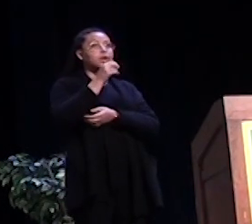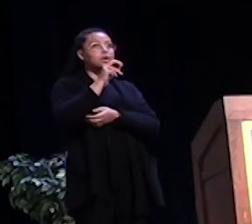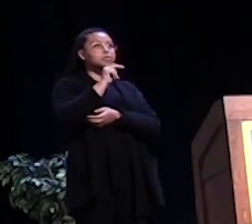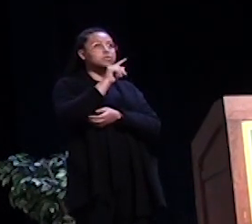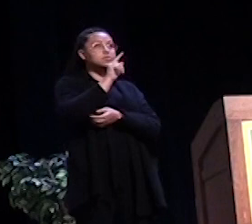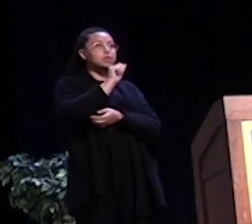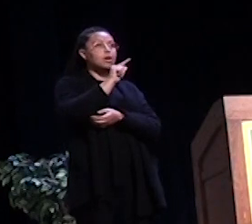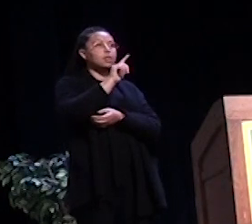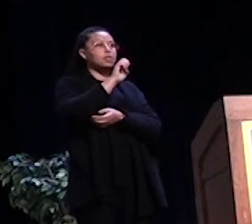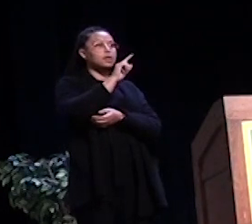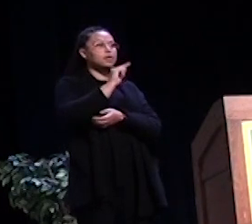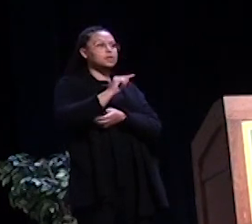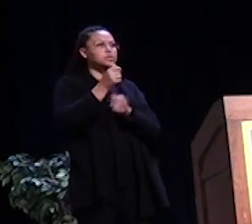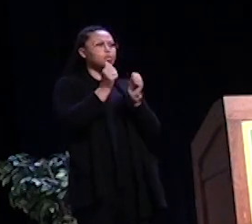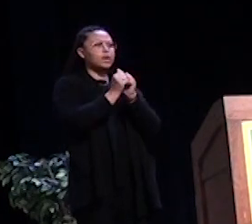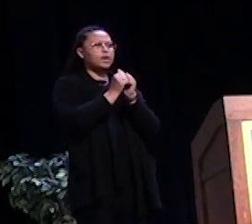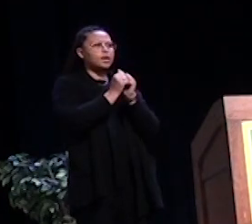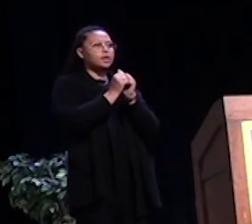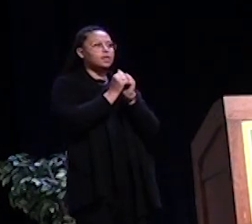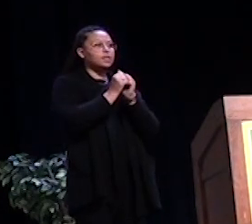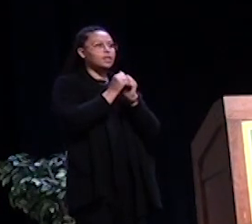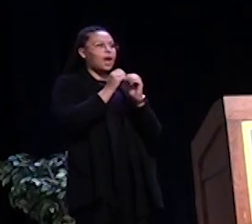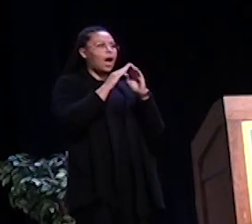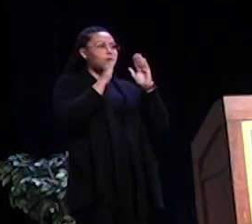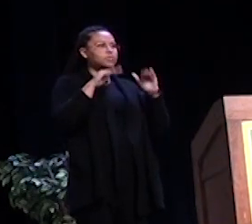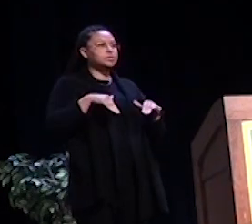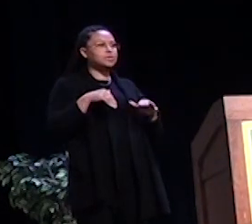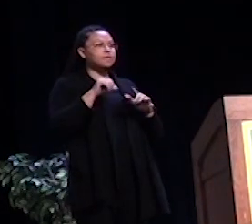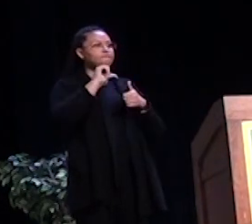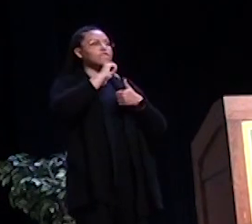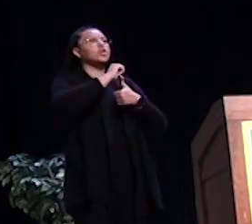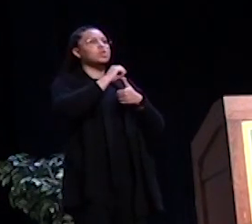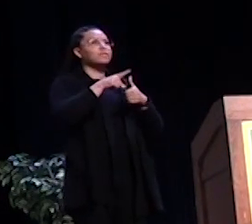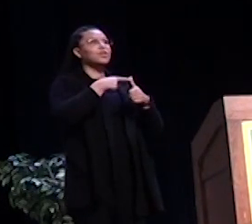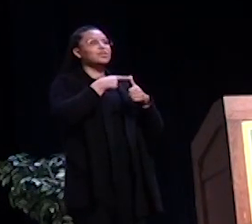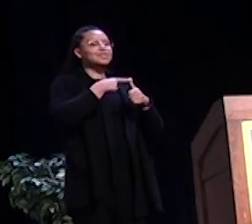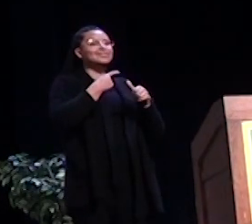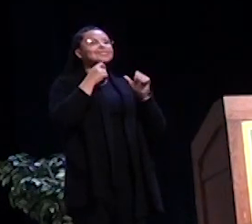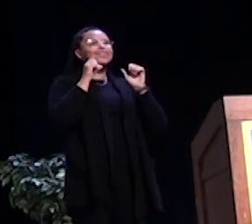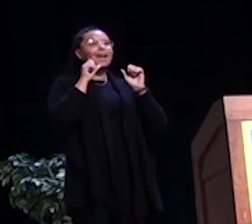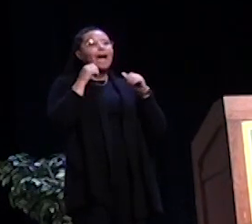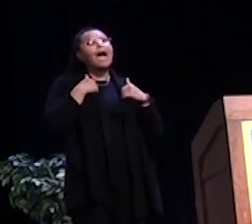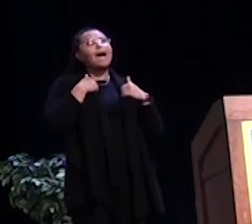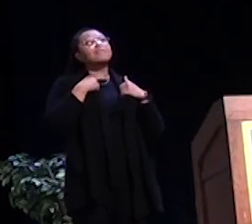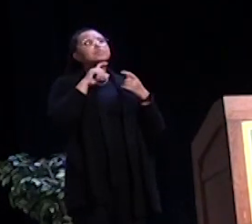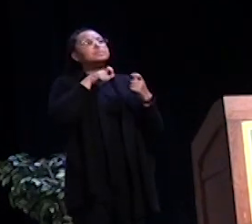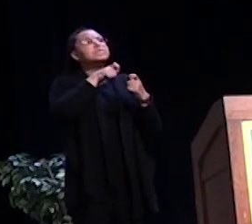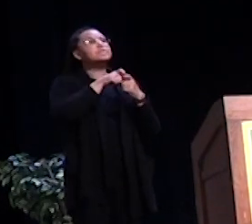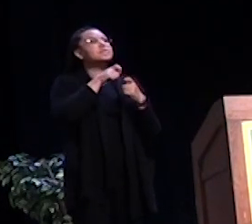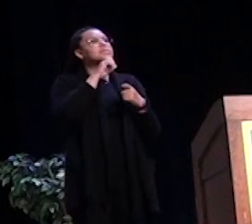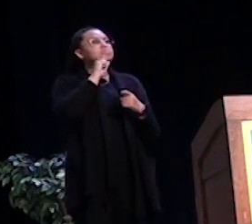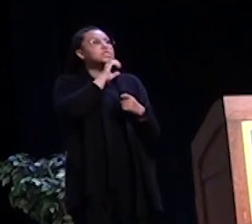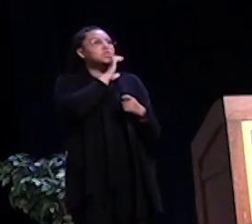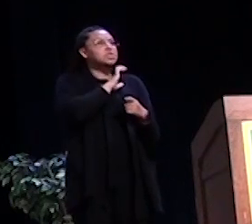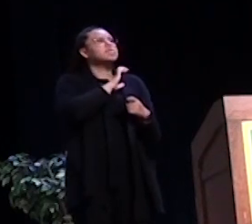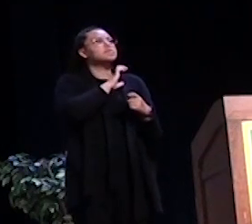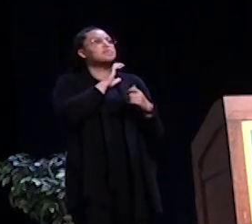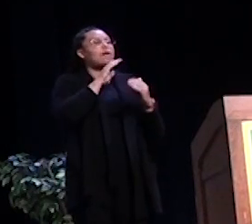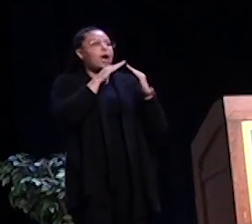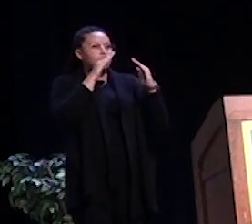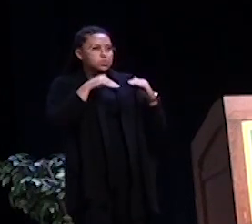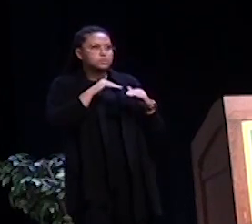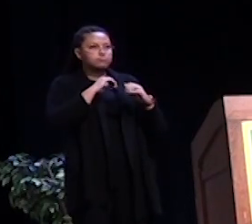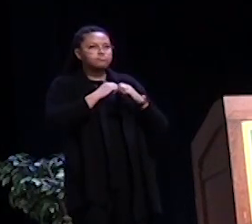Housing First Communities. He has a current support housing project specific to seniors. So there are specific developments within